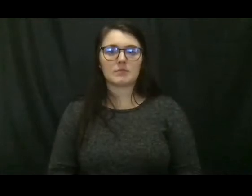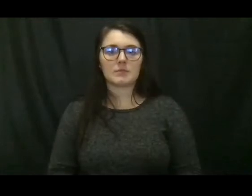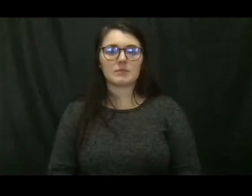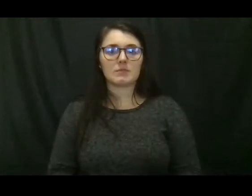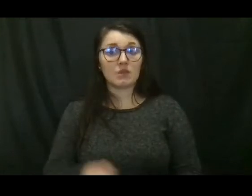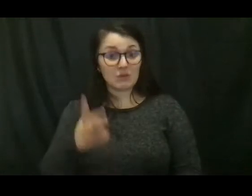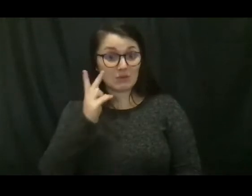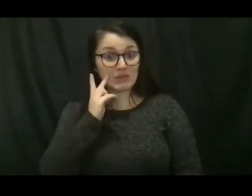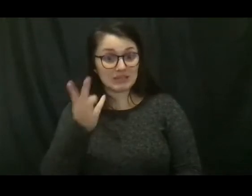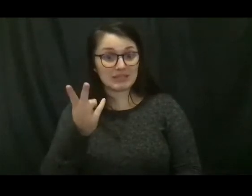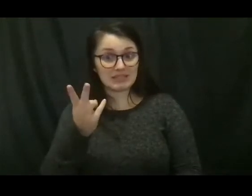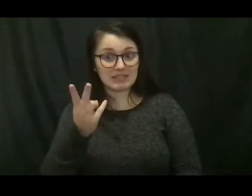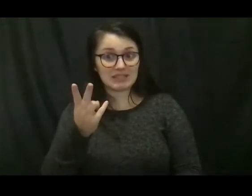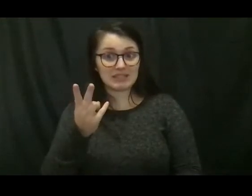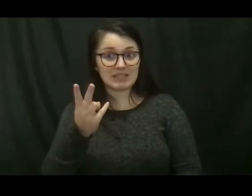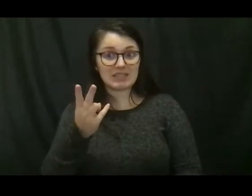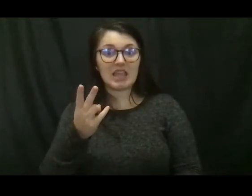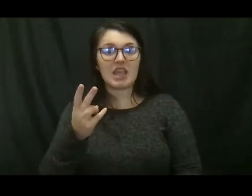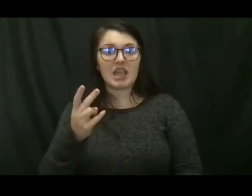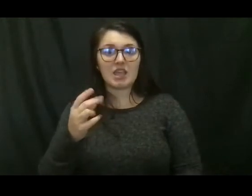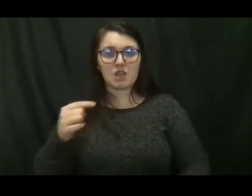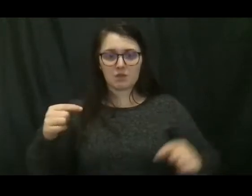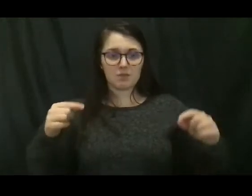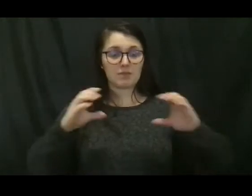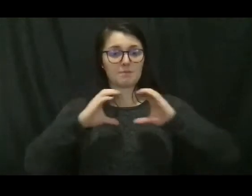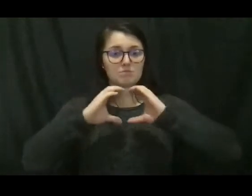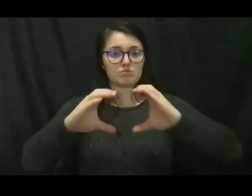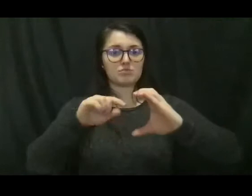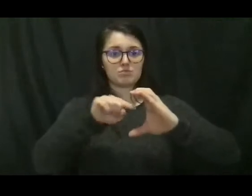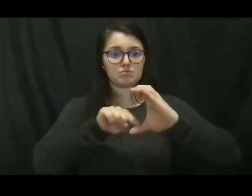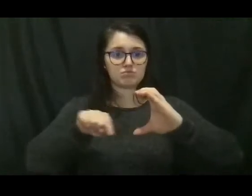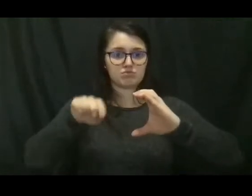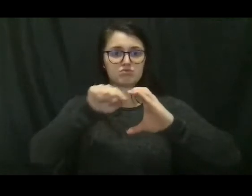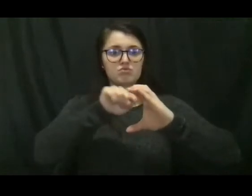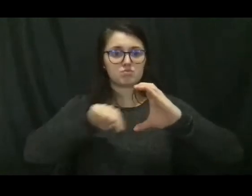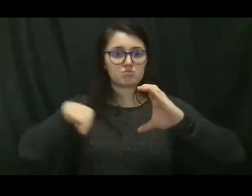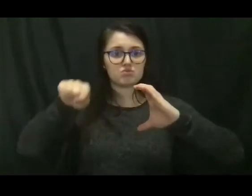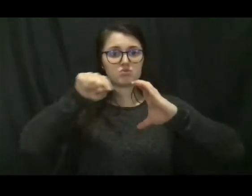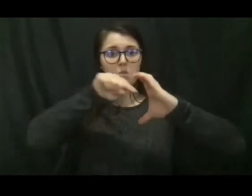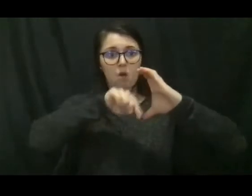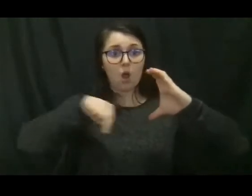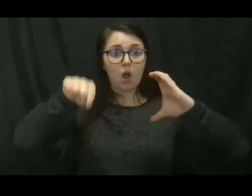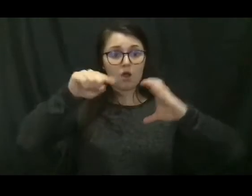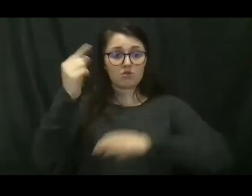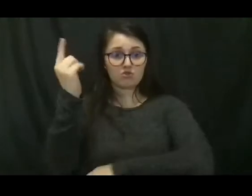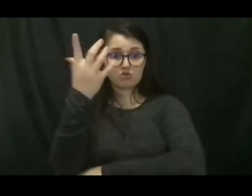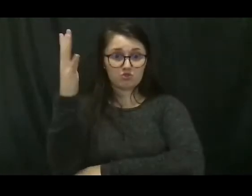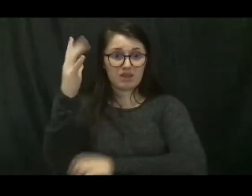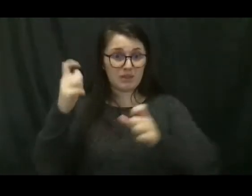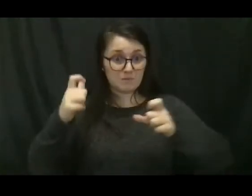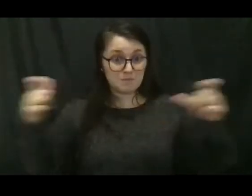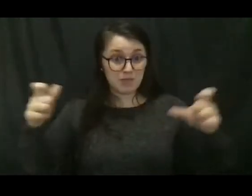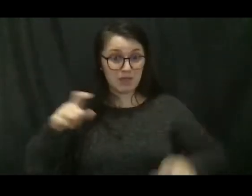see the rings of the tree here and how big the tree actually had to be. And the thing that's super important to note is